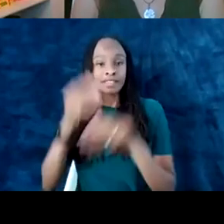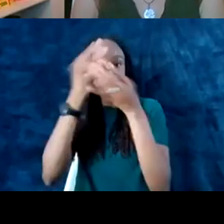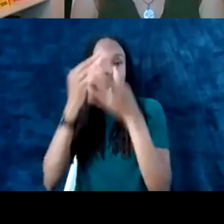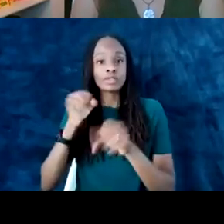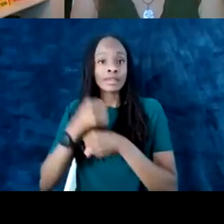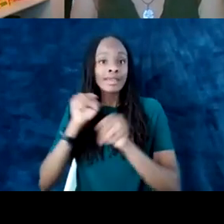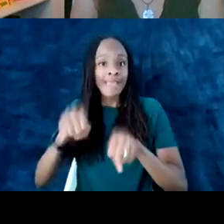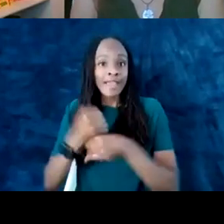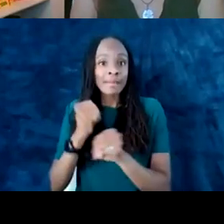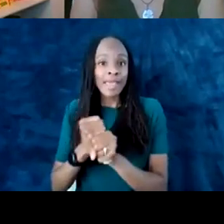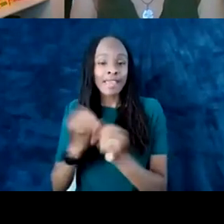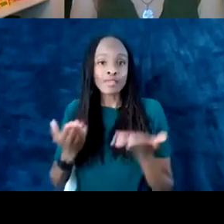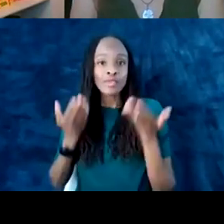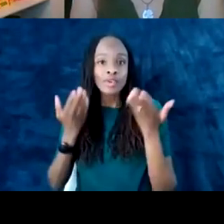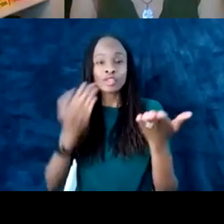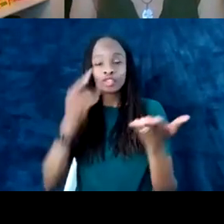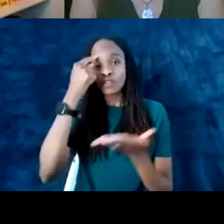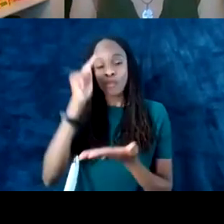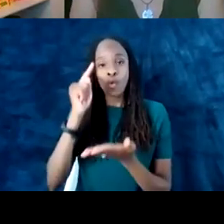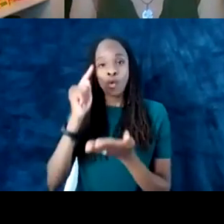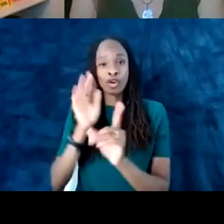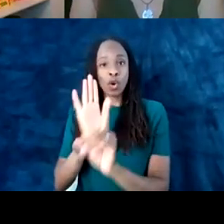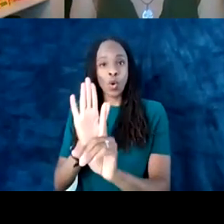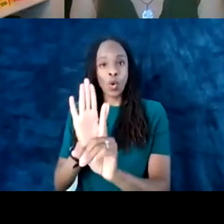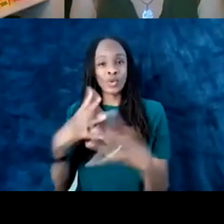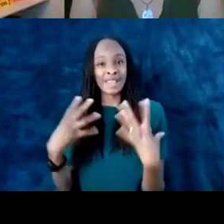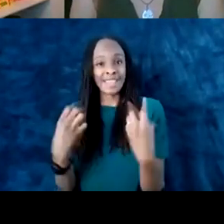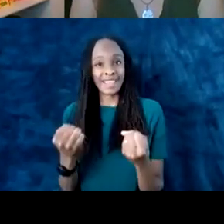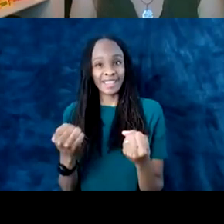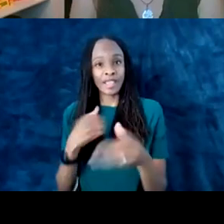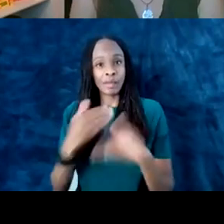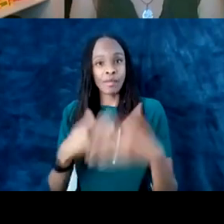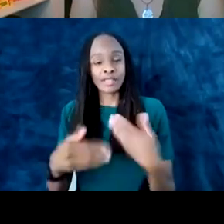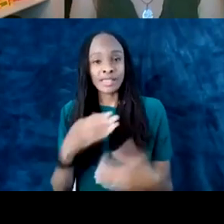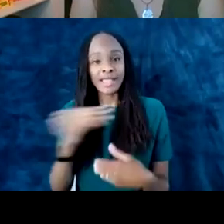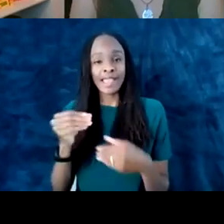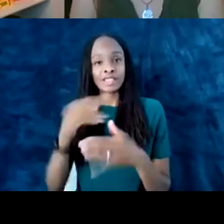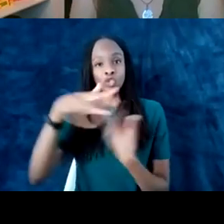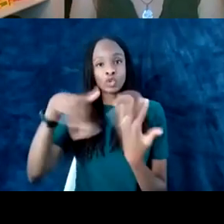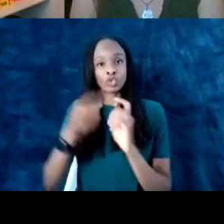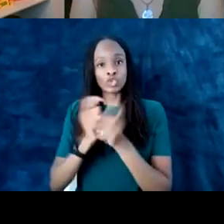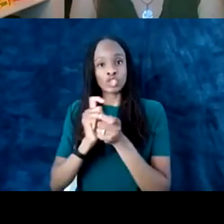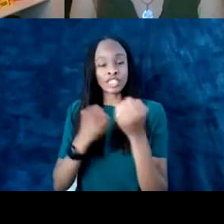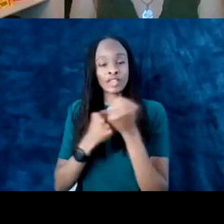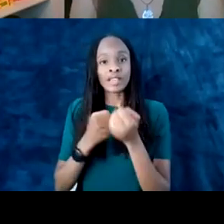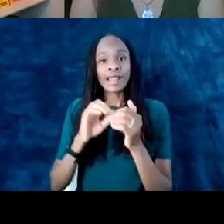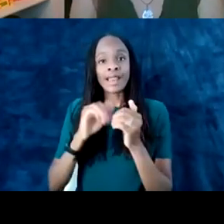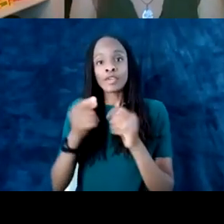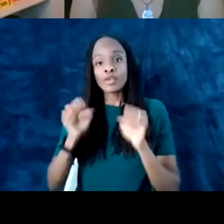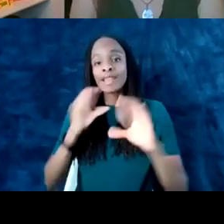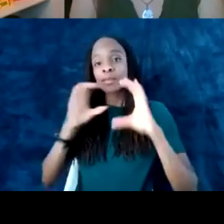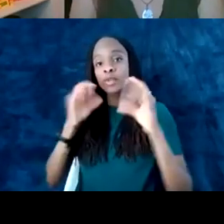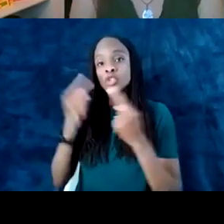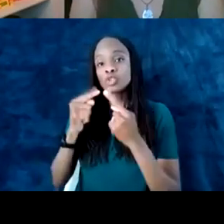recommendations for your own healing process, for your own social change advocacy, and also for how you communicate to the